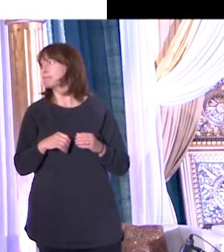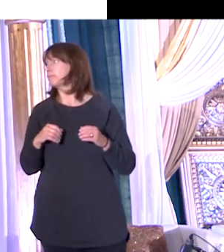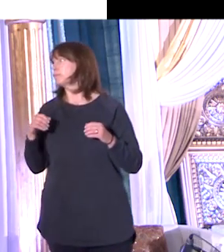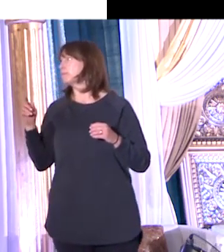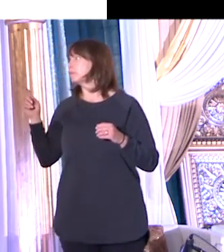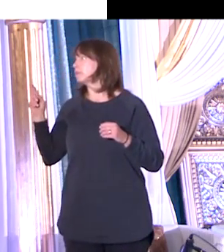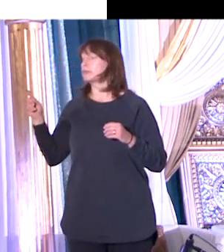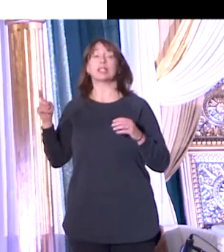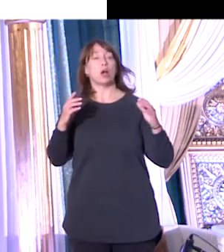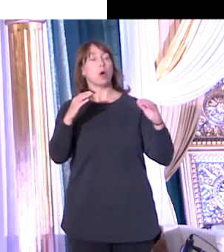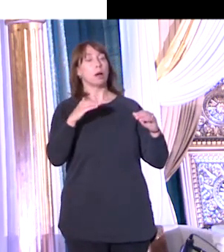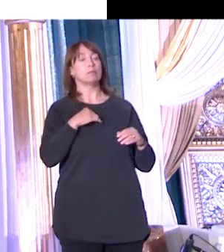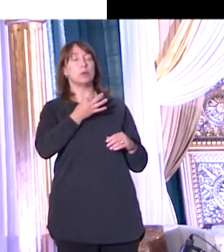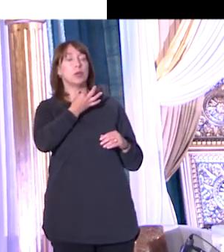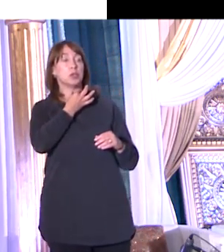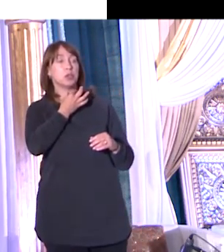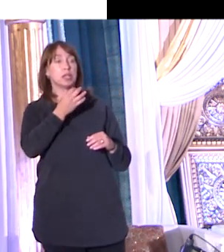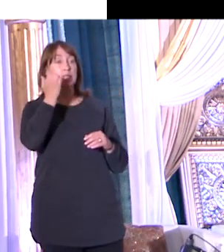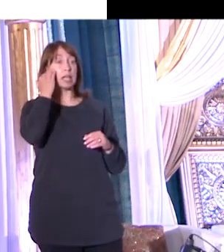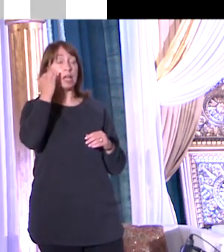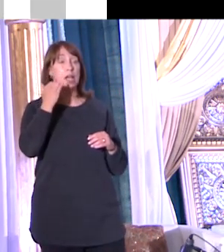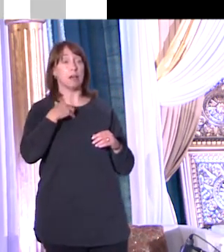crossing borders, at airports primarily?